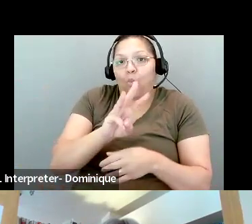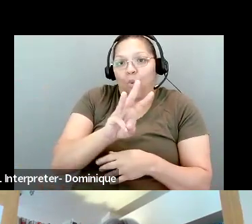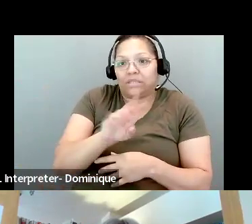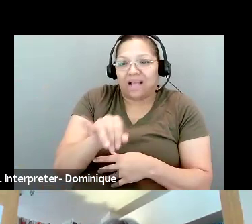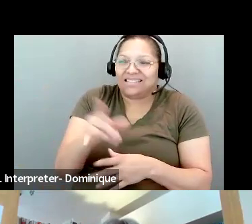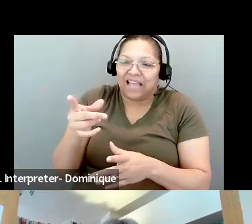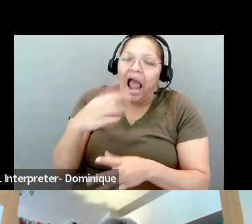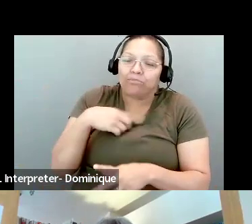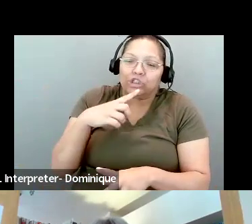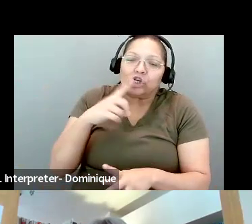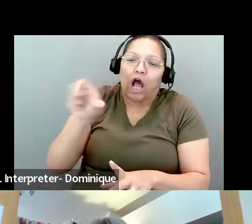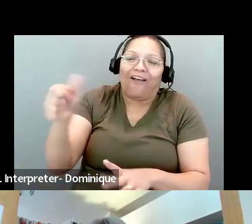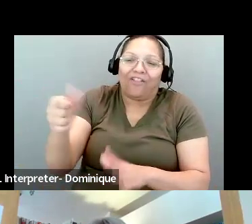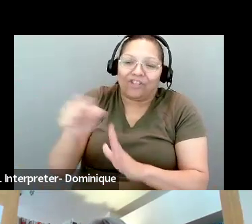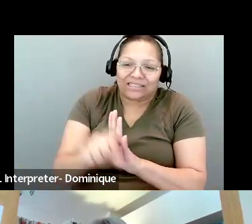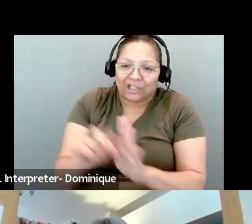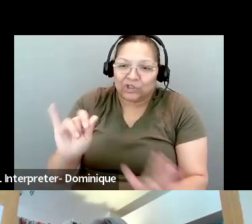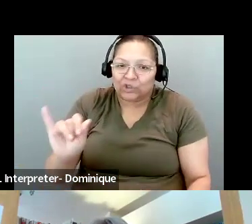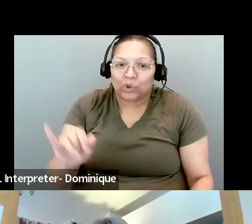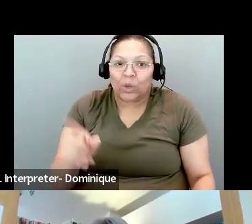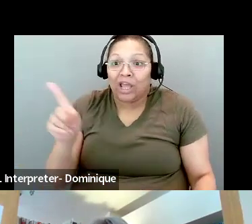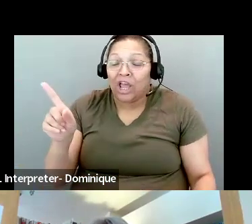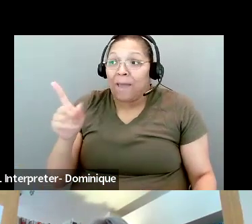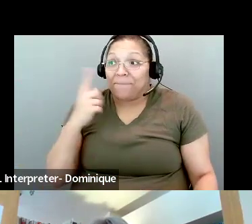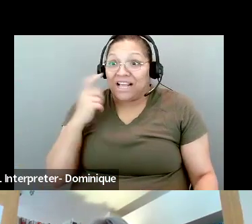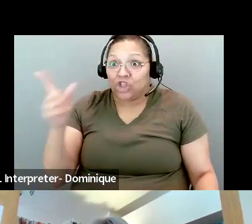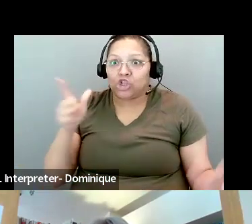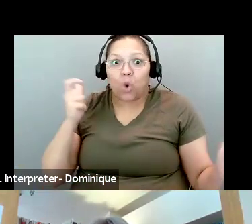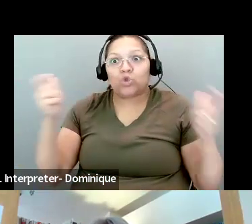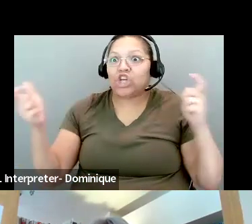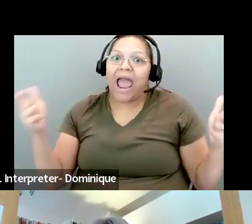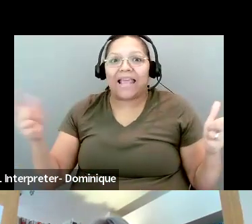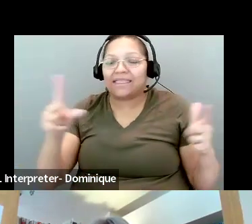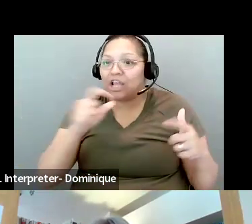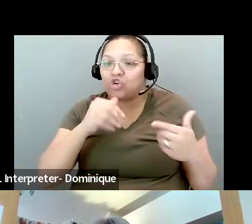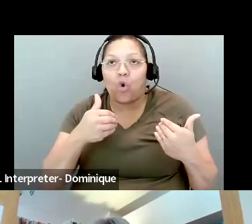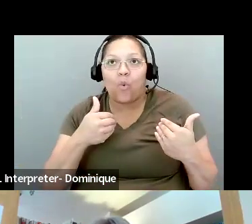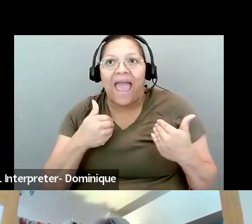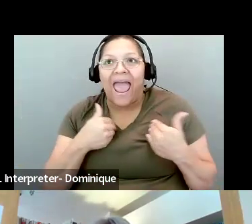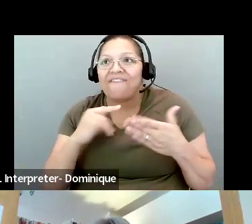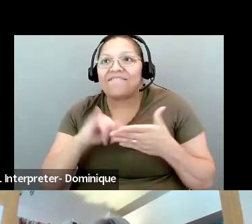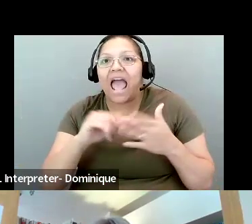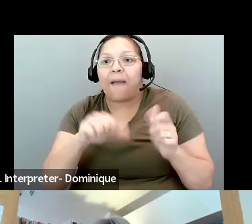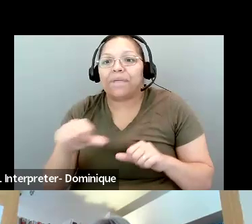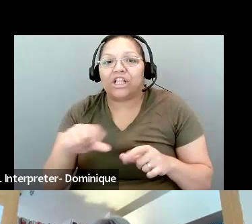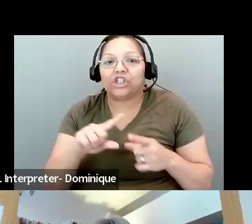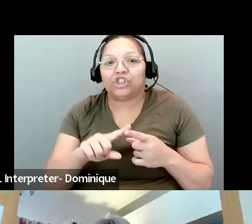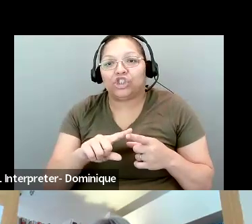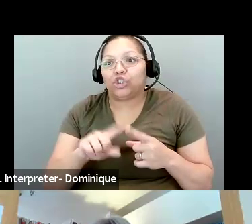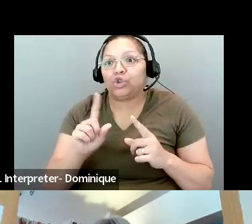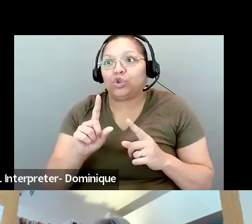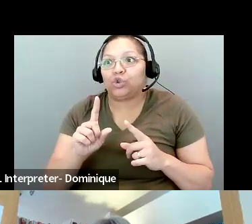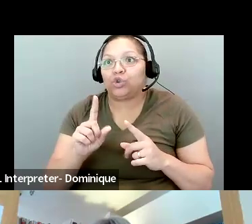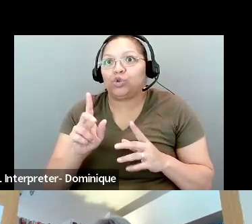You know, they're giant and they don't really have that sort of ability to turn on a dime or even